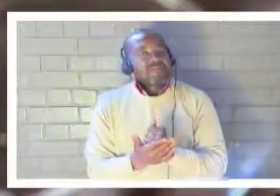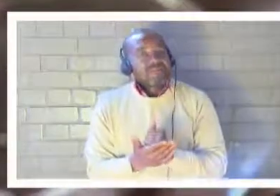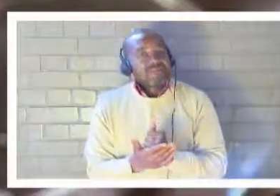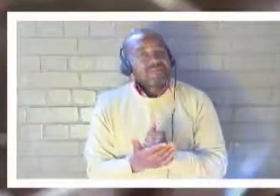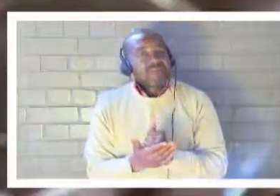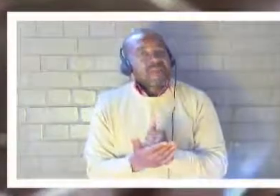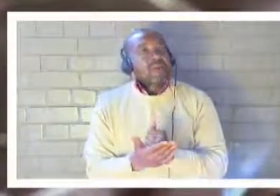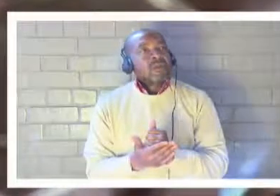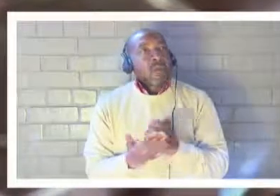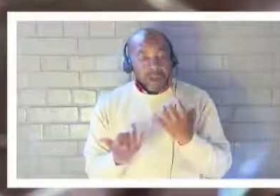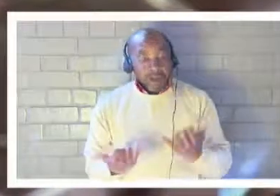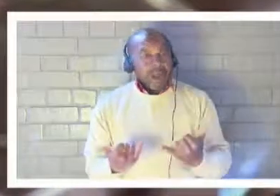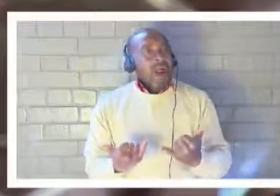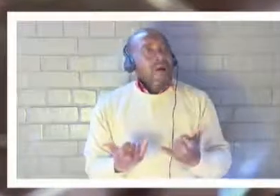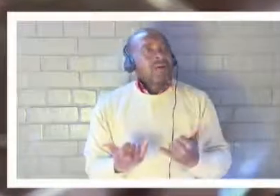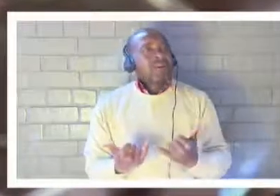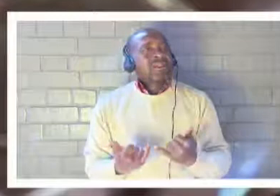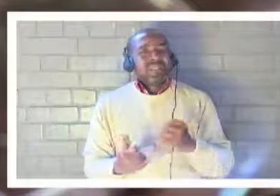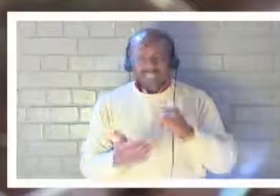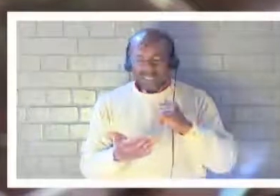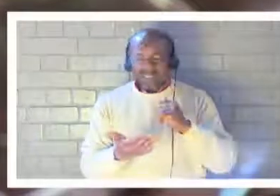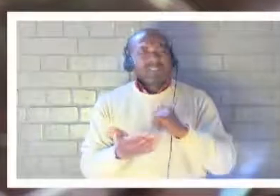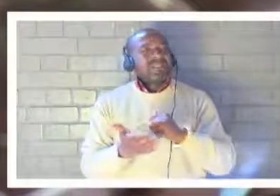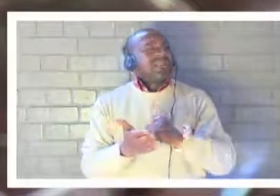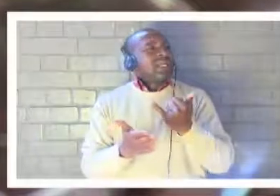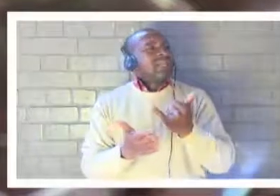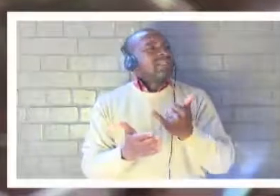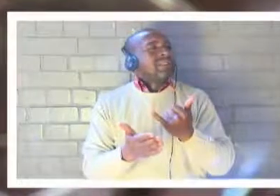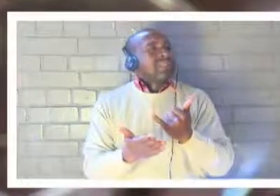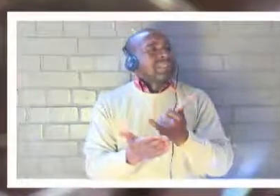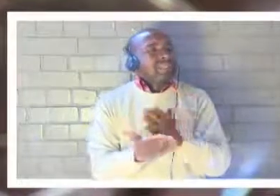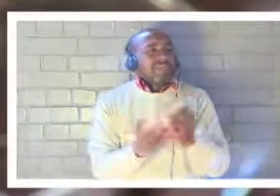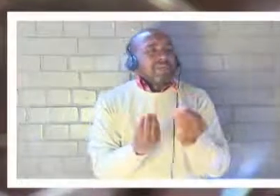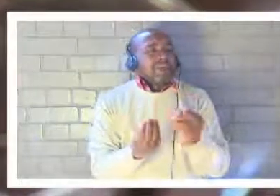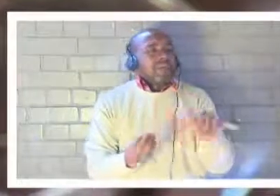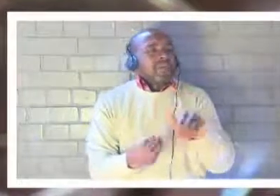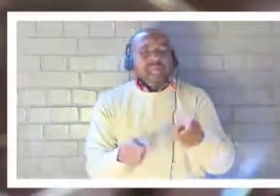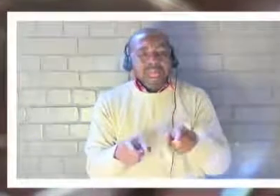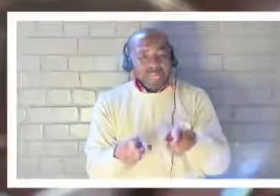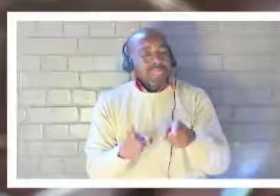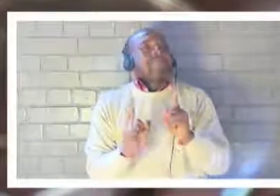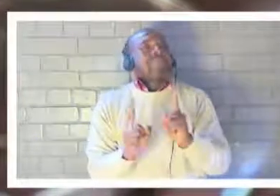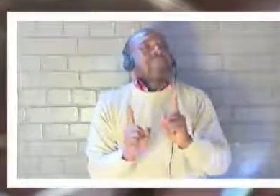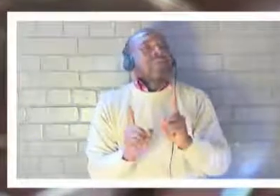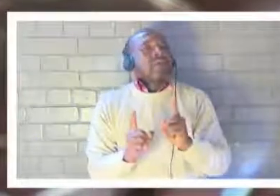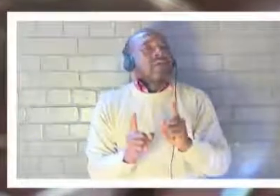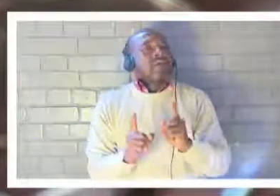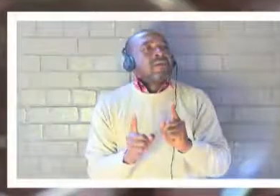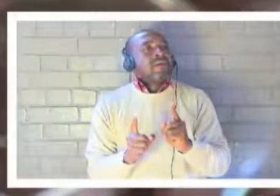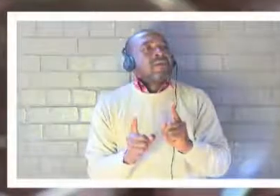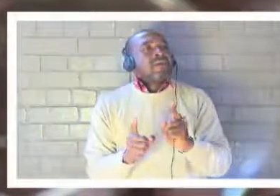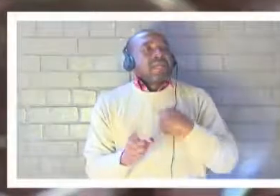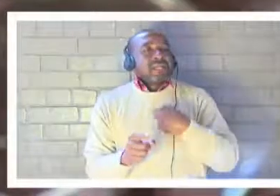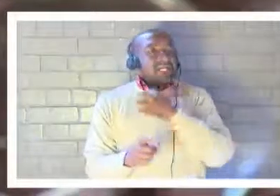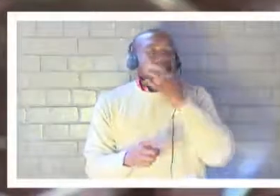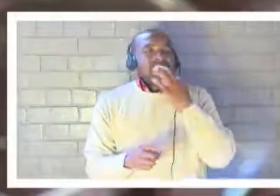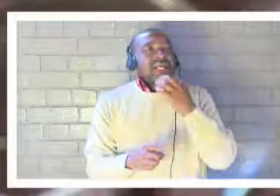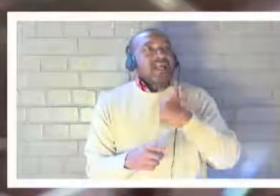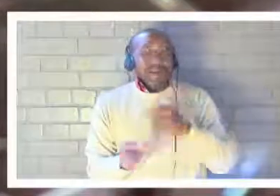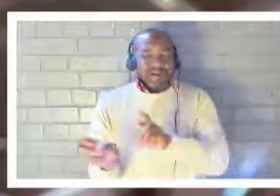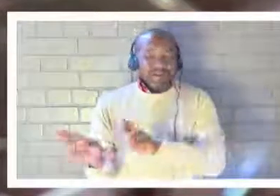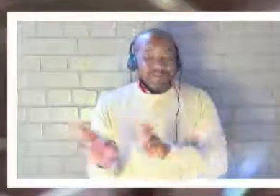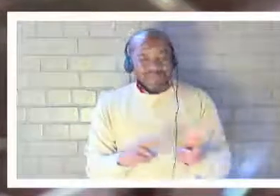that we are currently ready to actually serve as infrastructure. So yes, as